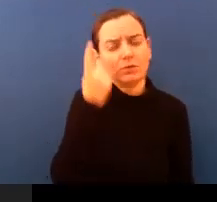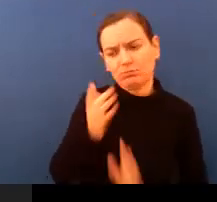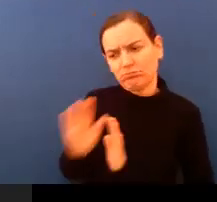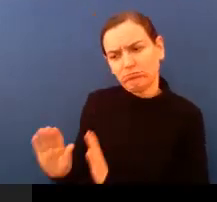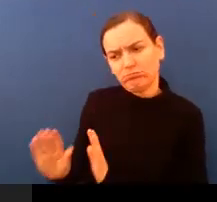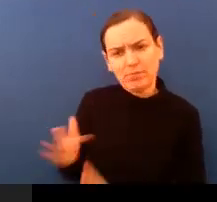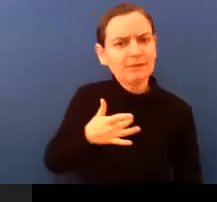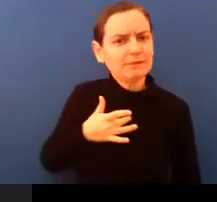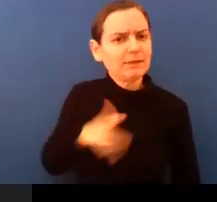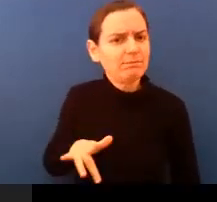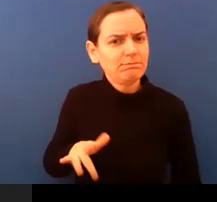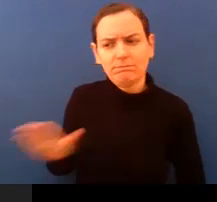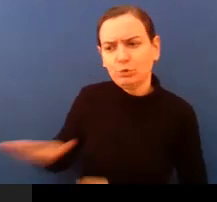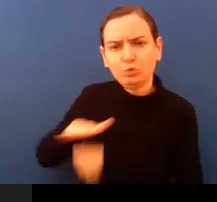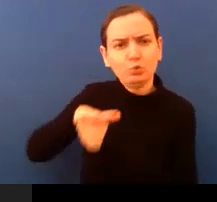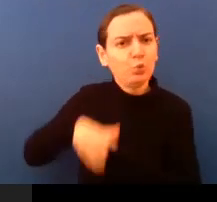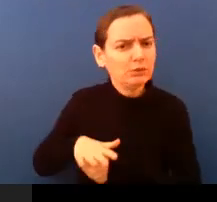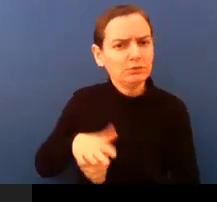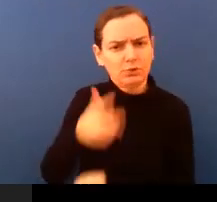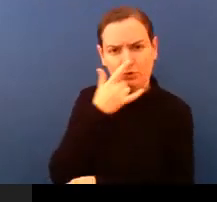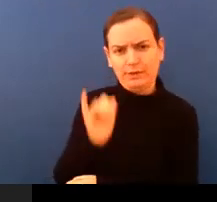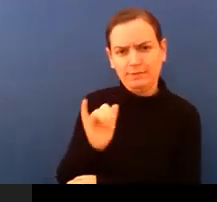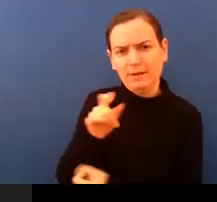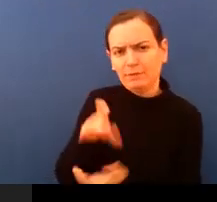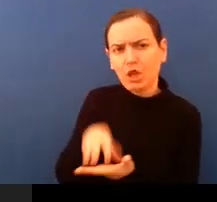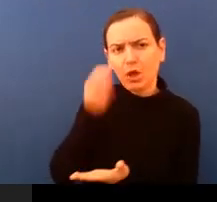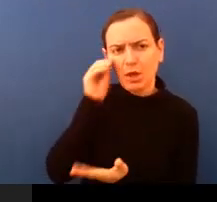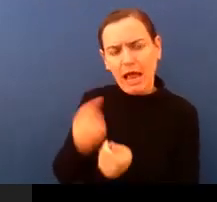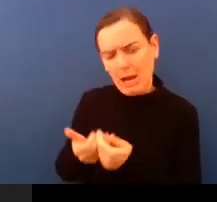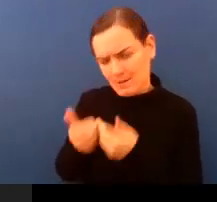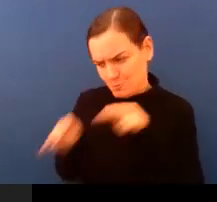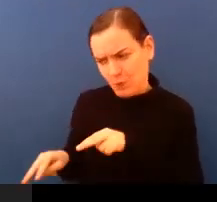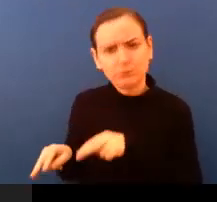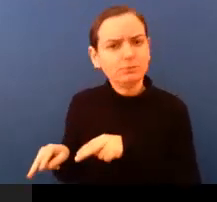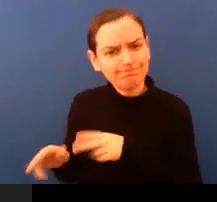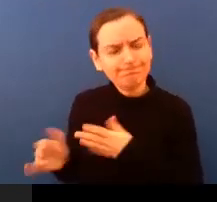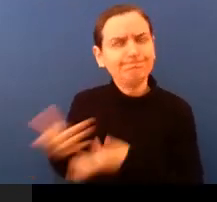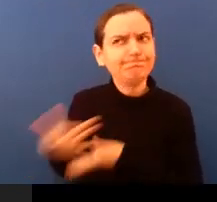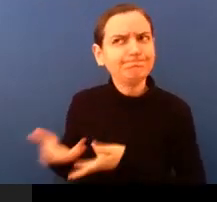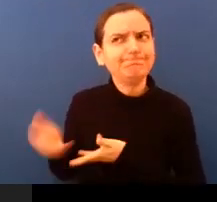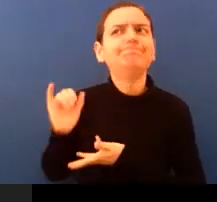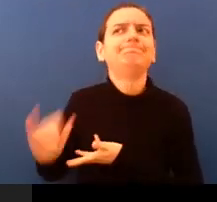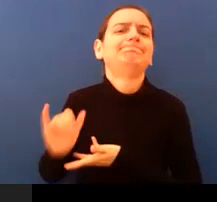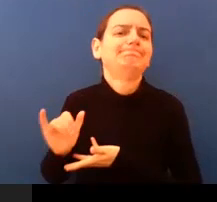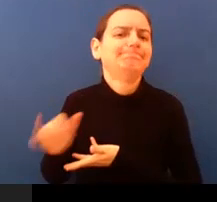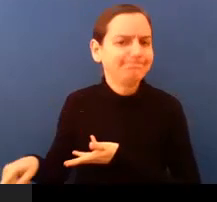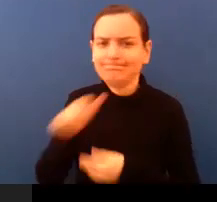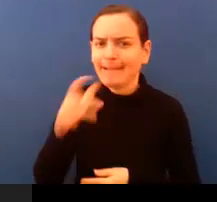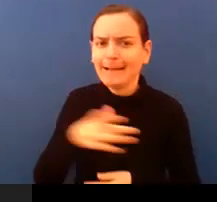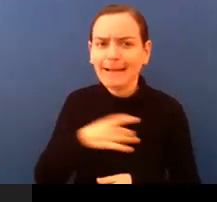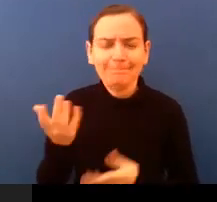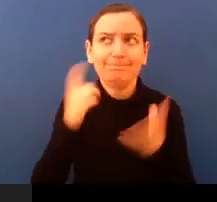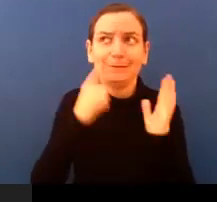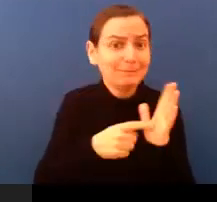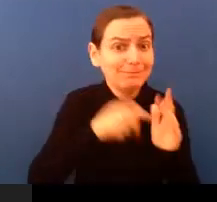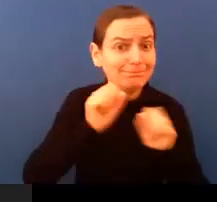be retired. But sometimes just letting the dog take a break, that's enough. So you need to understand dogs